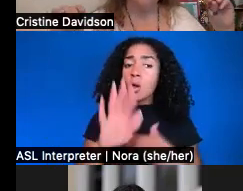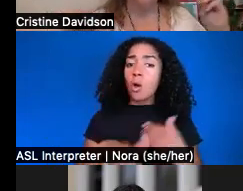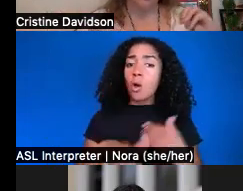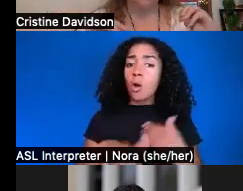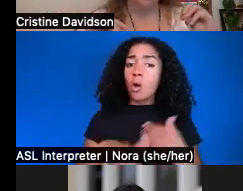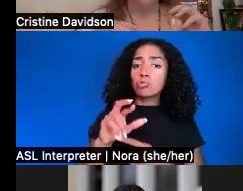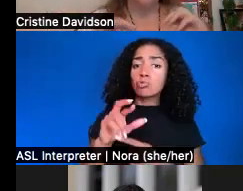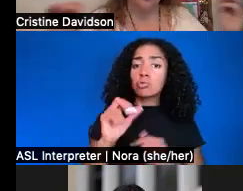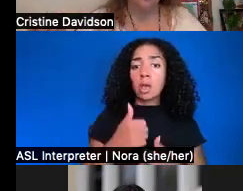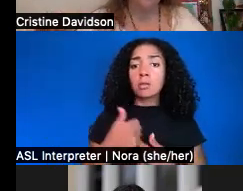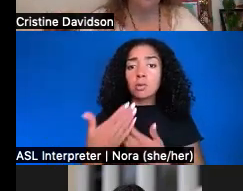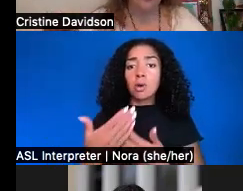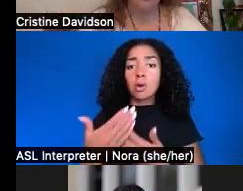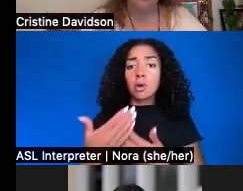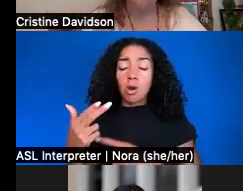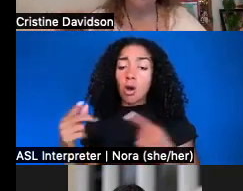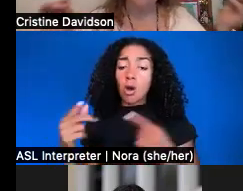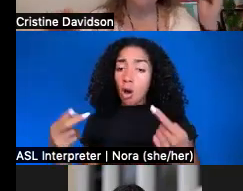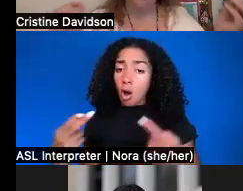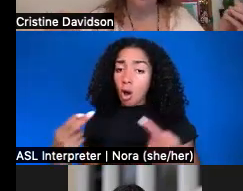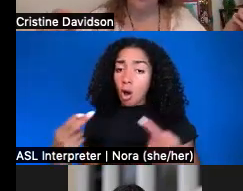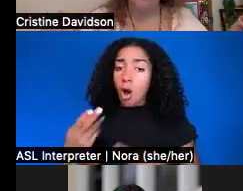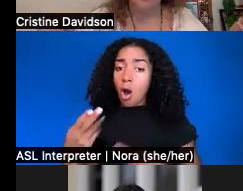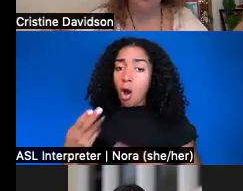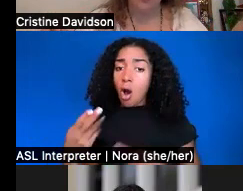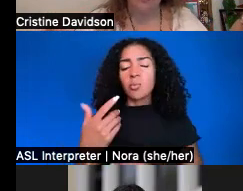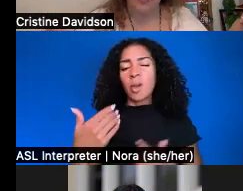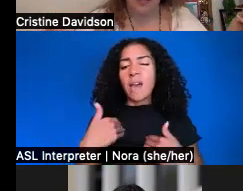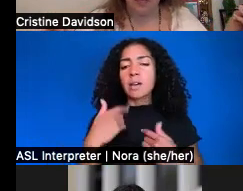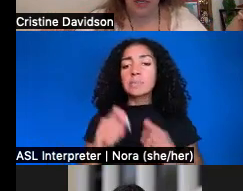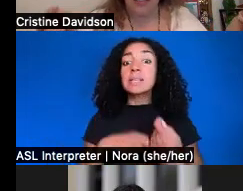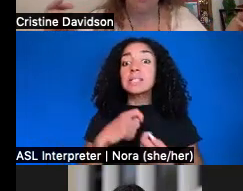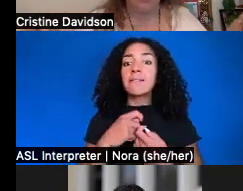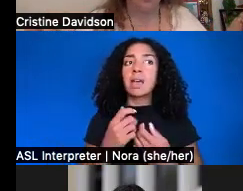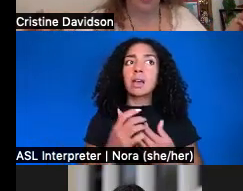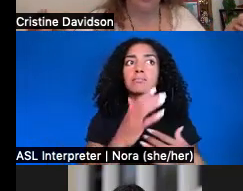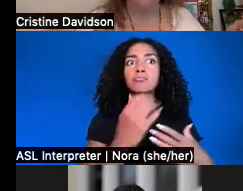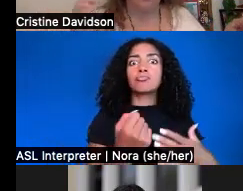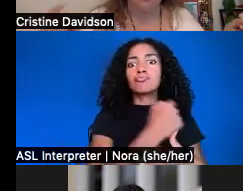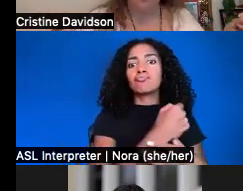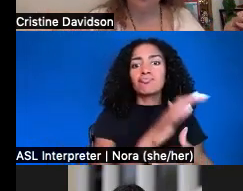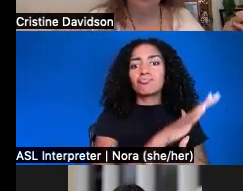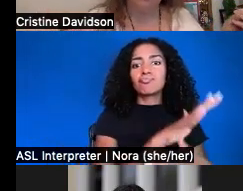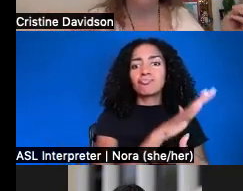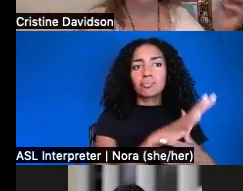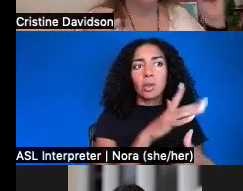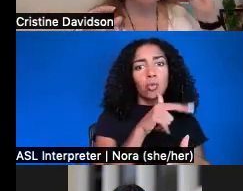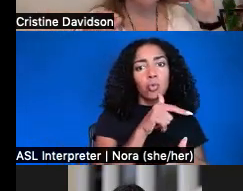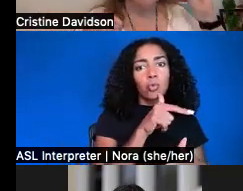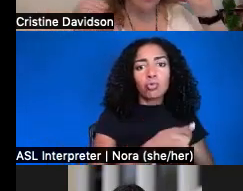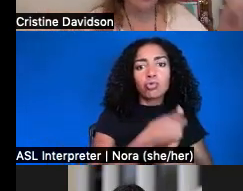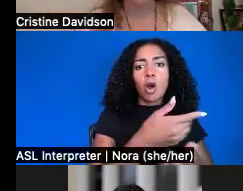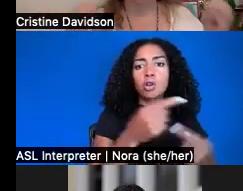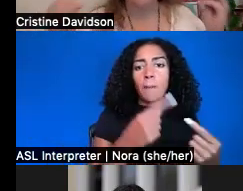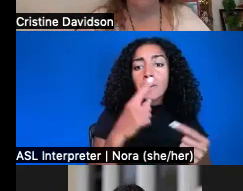there is a gendered nature to it because of the culture of violence that we're living in, because of patriarchy, because of homophobia, because